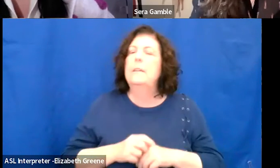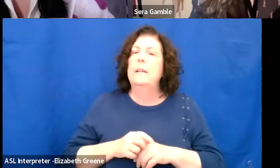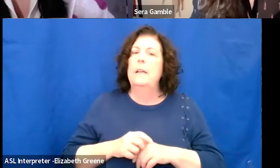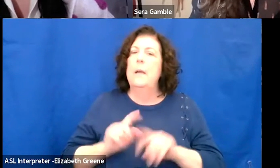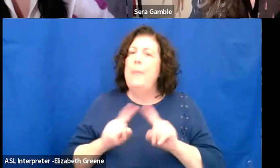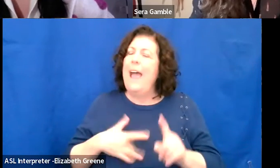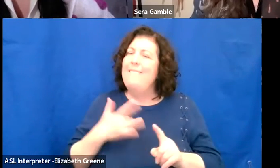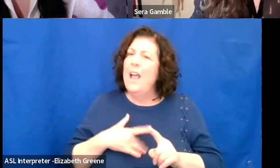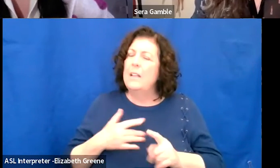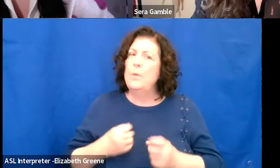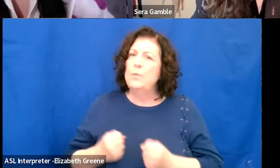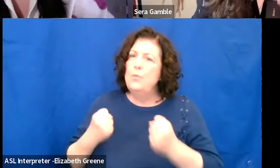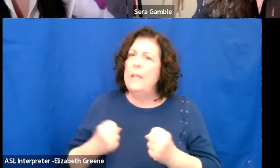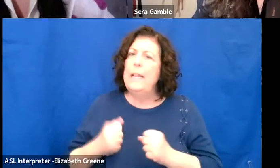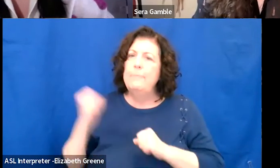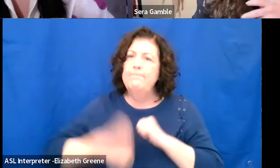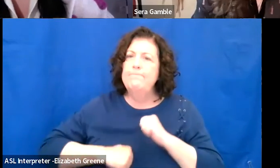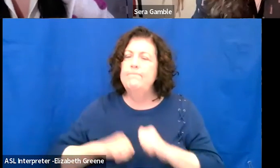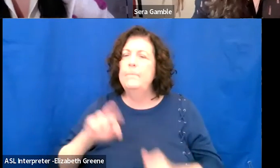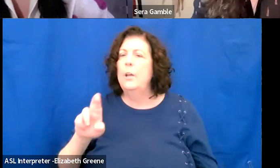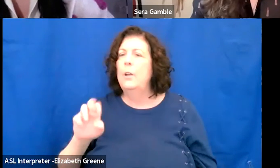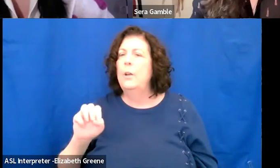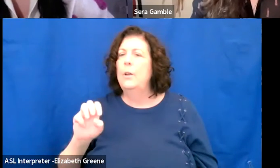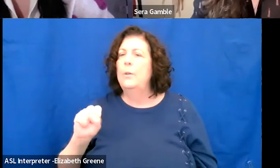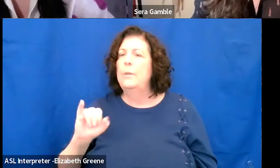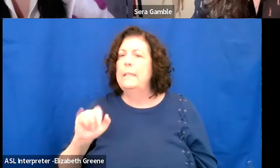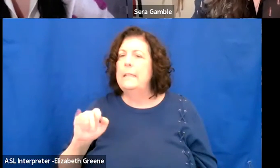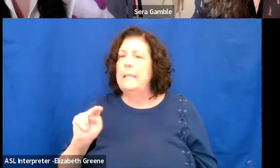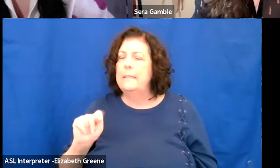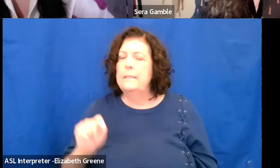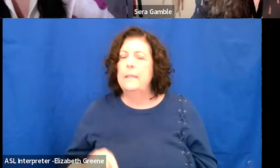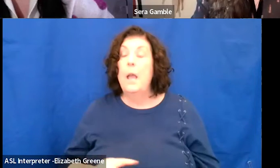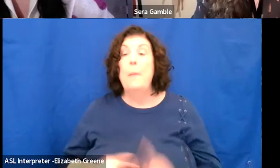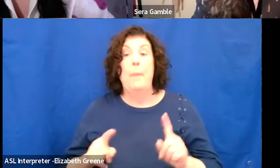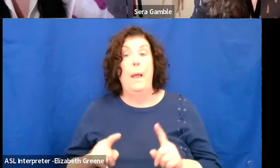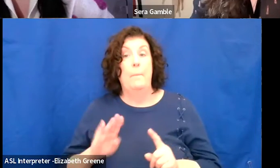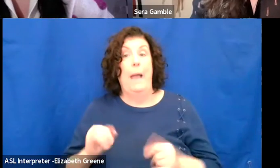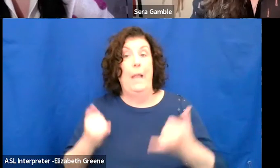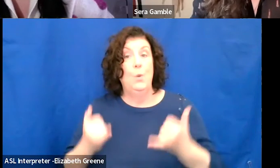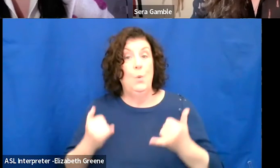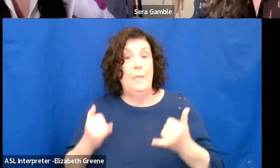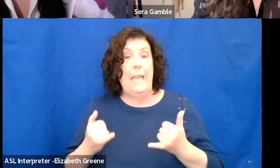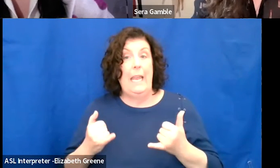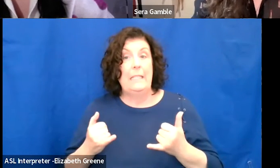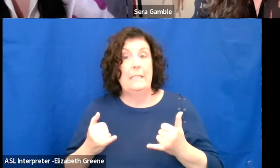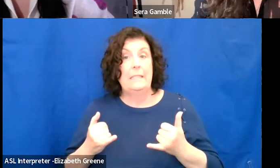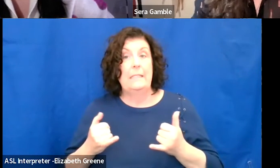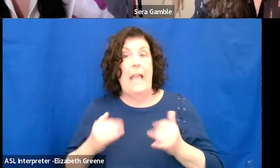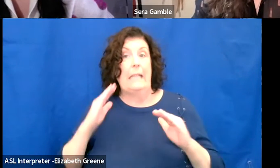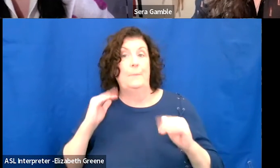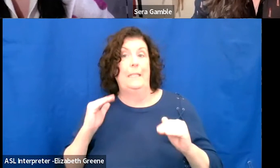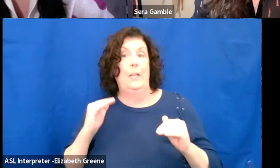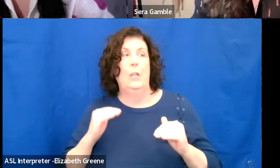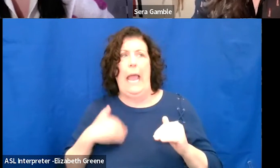had really climbed my way up the ladder and all. But I mean, but yes, by today's standards, I had like 10 times more experience when I became a showrunner